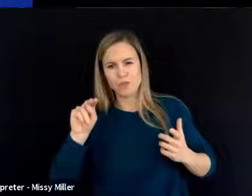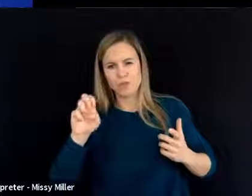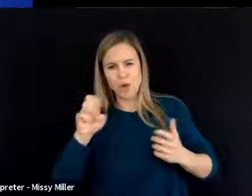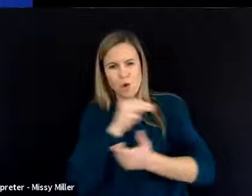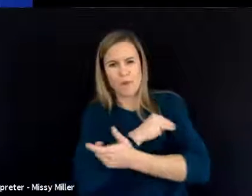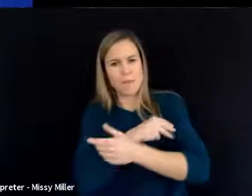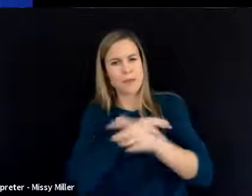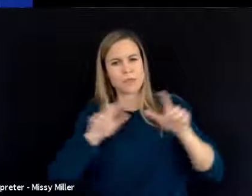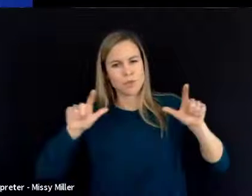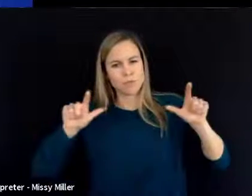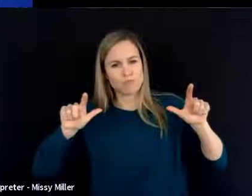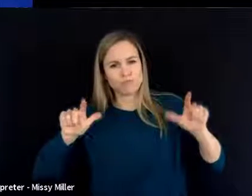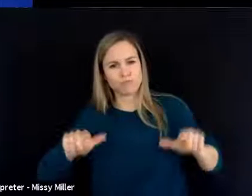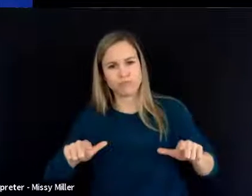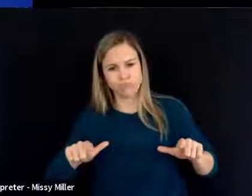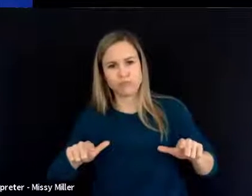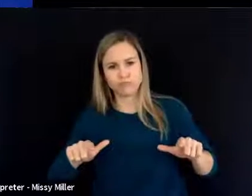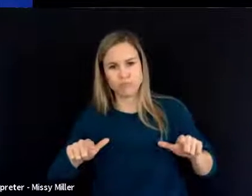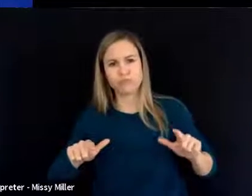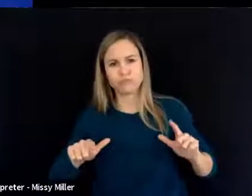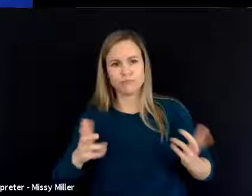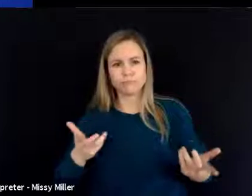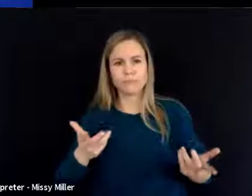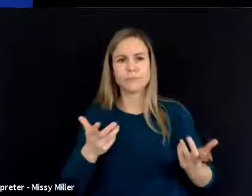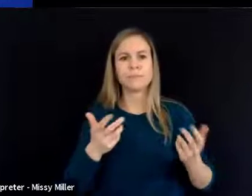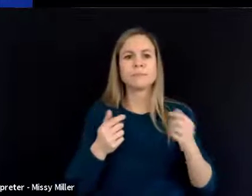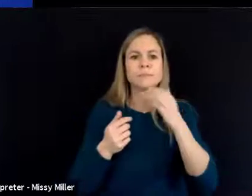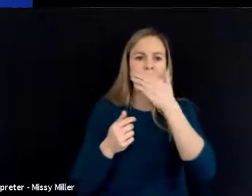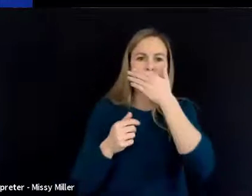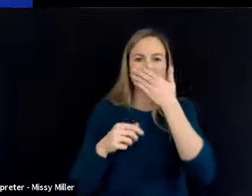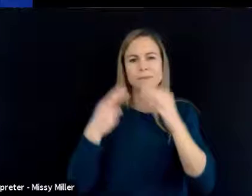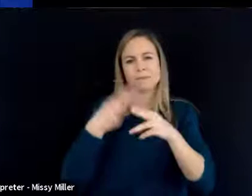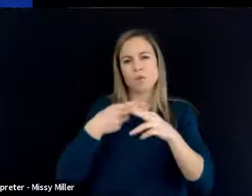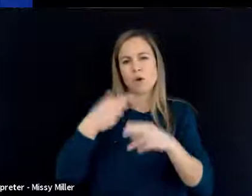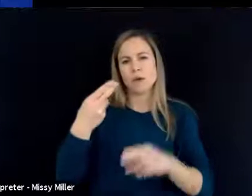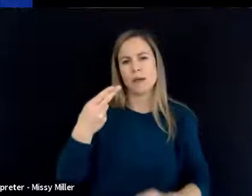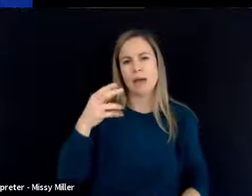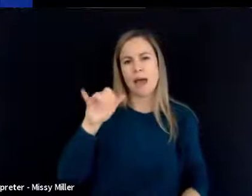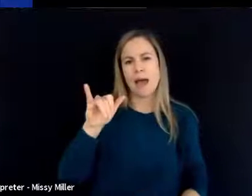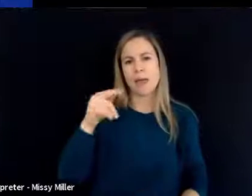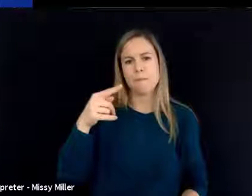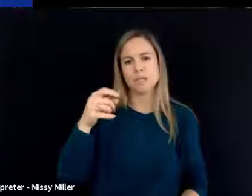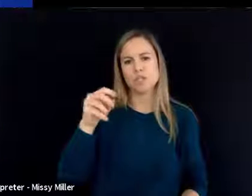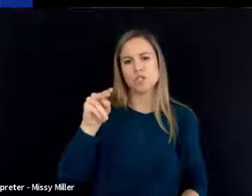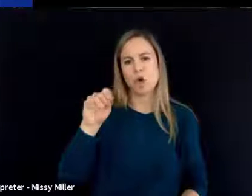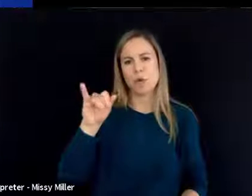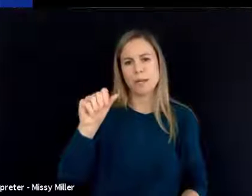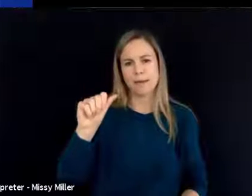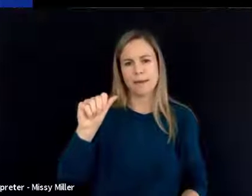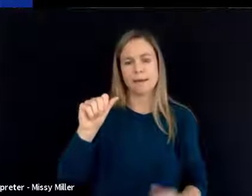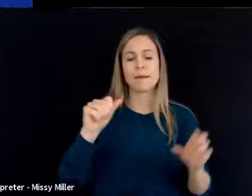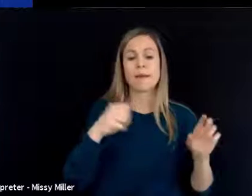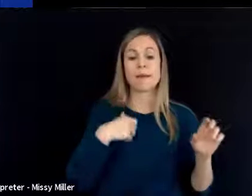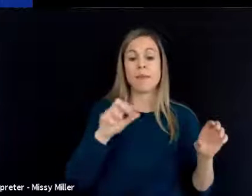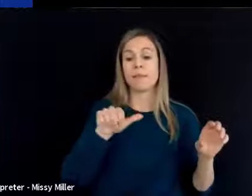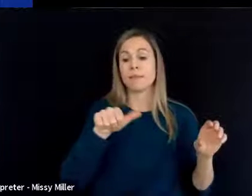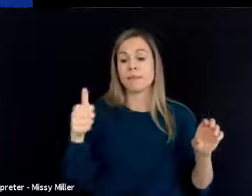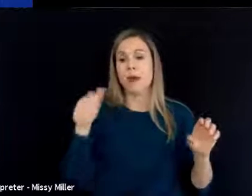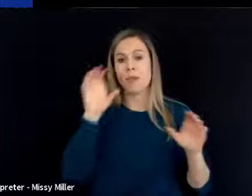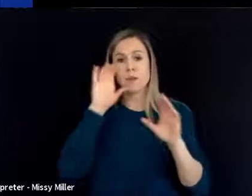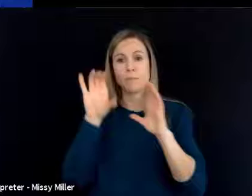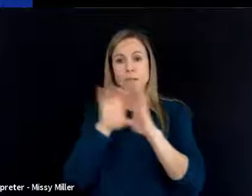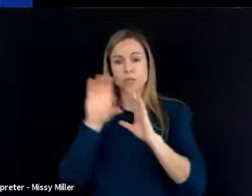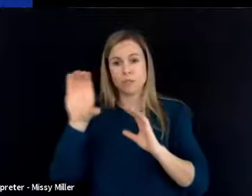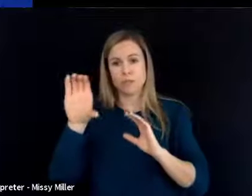That's a mouthful for an afternoon, isn't it? And then on the right side is a young man named Lance